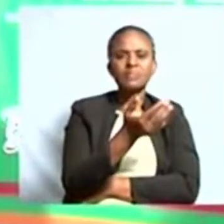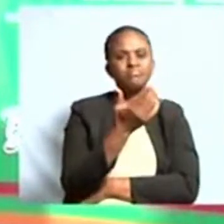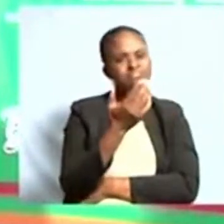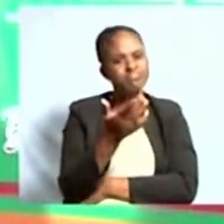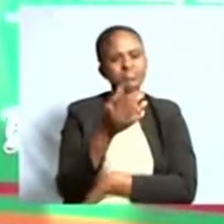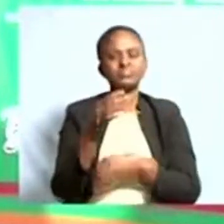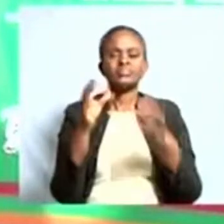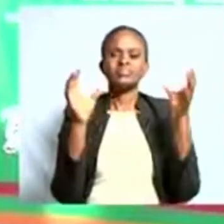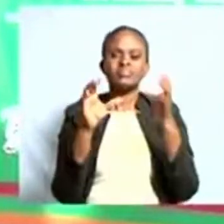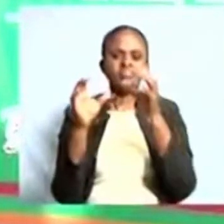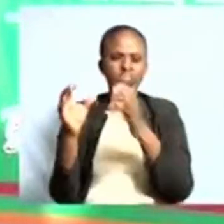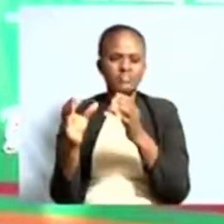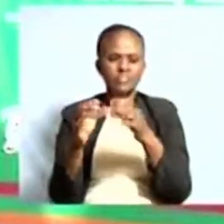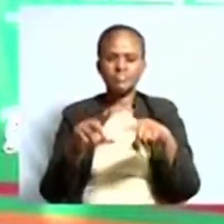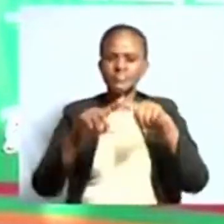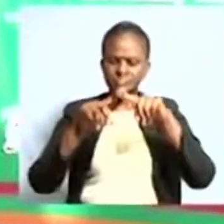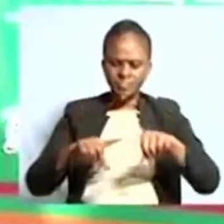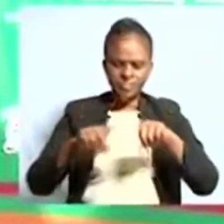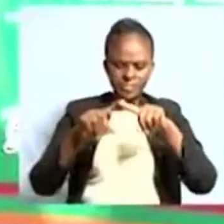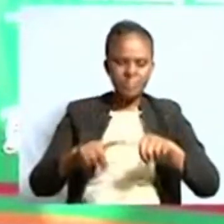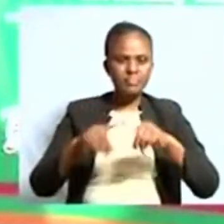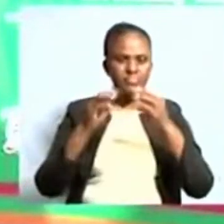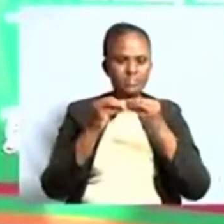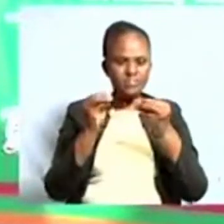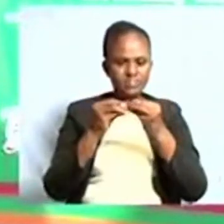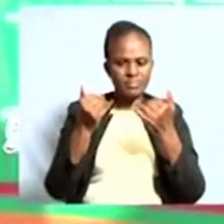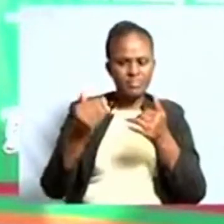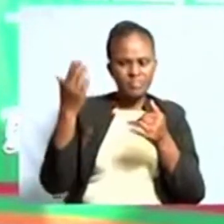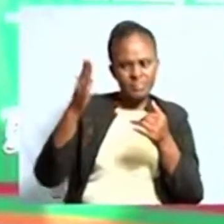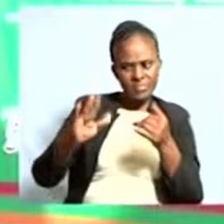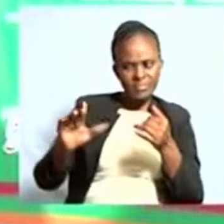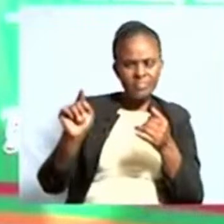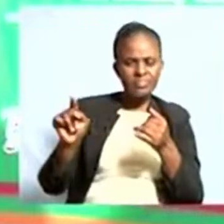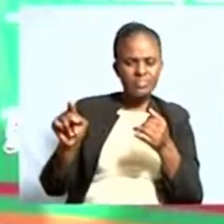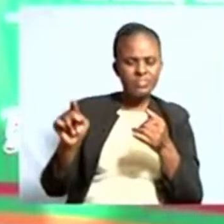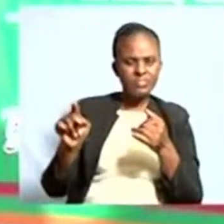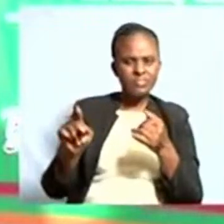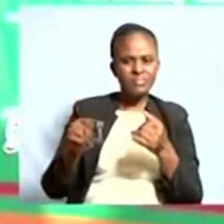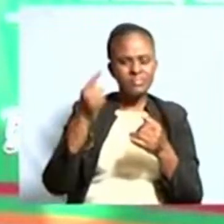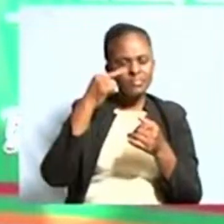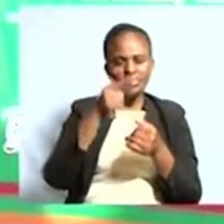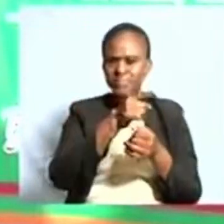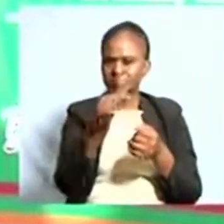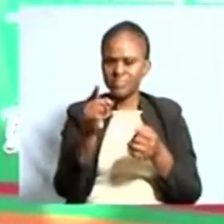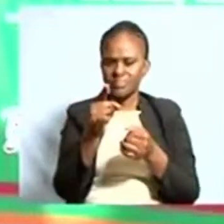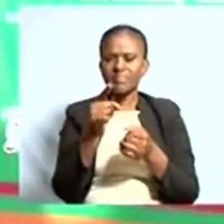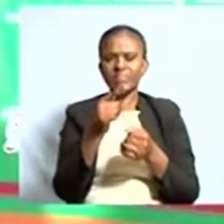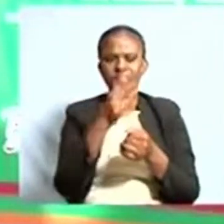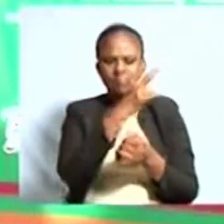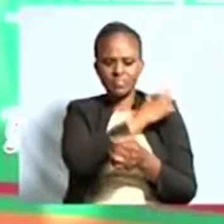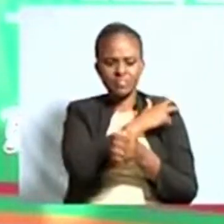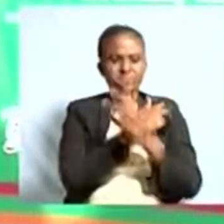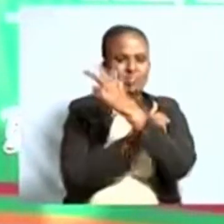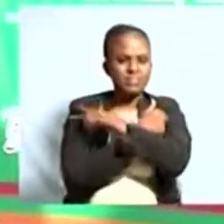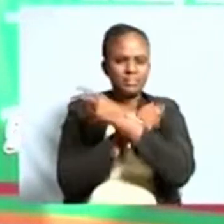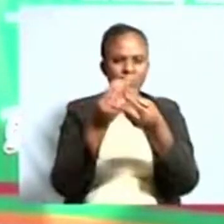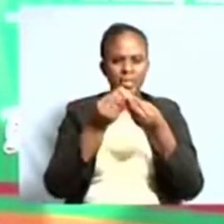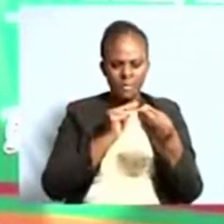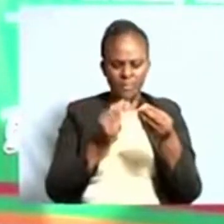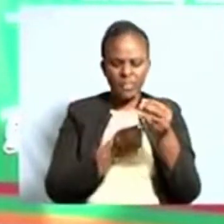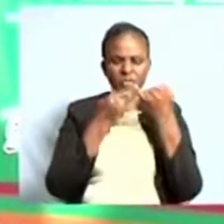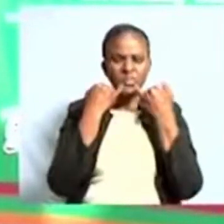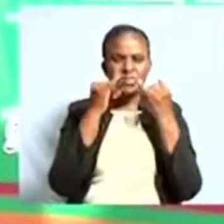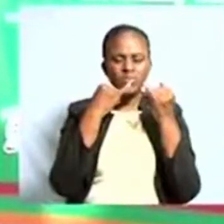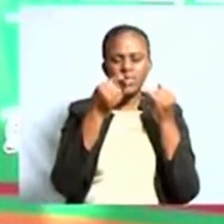council. So depending on the nature of the crime, for customs, definitely they will give us information to